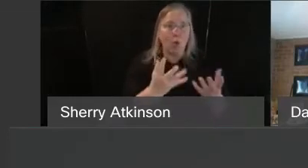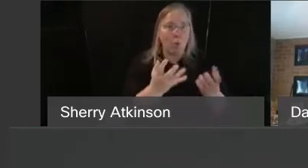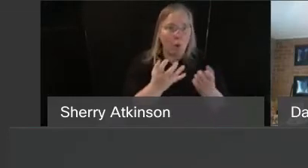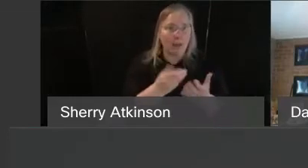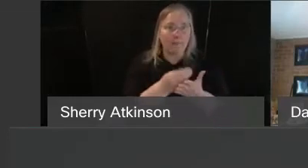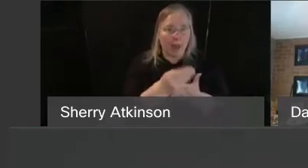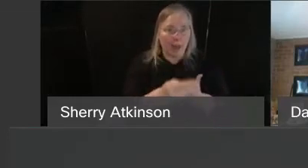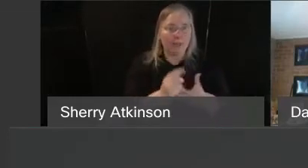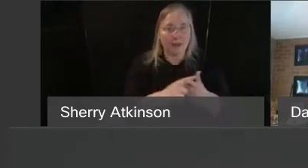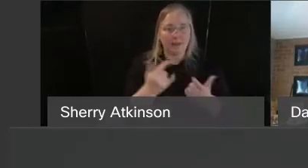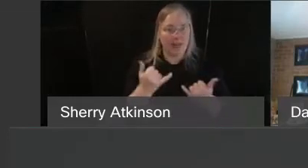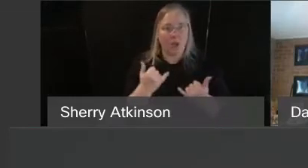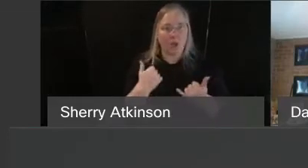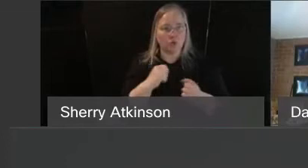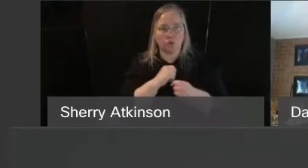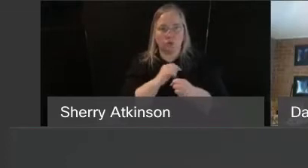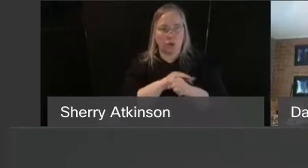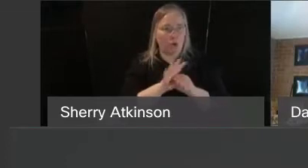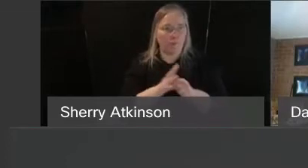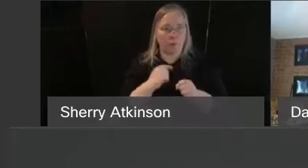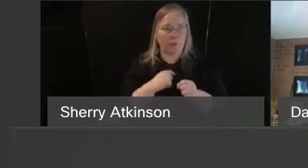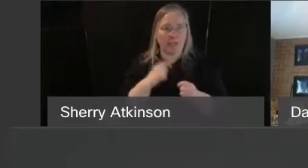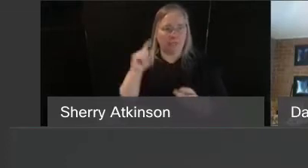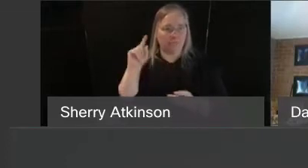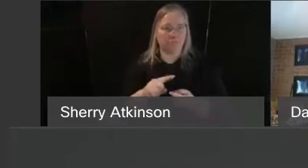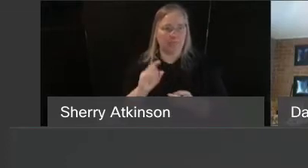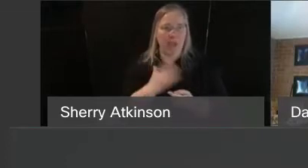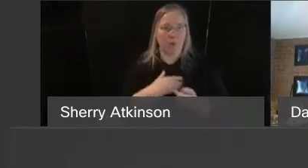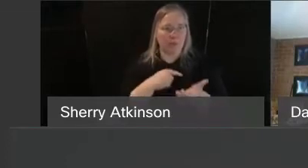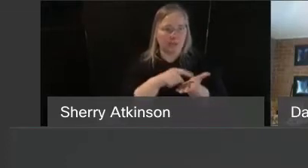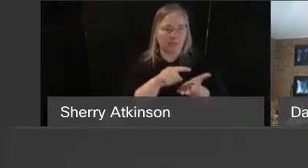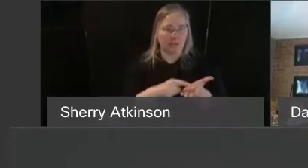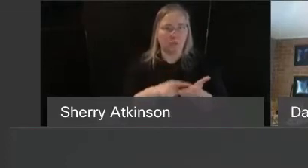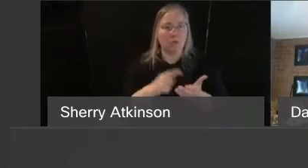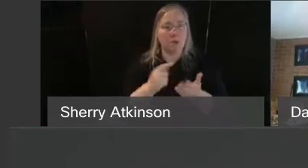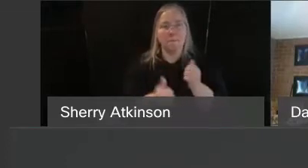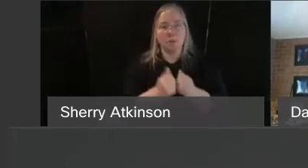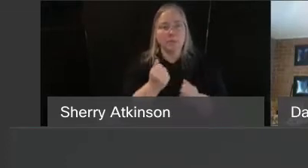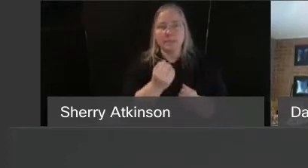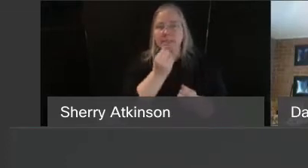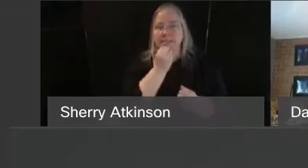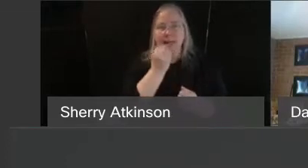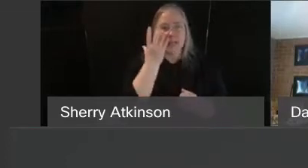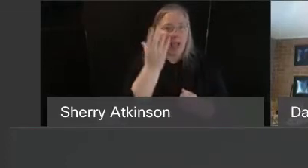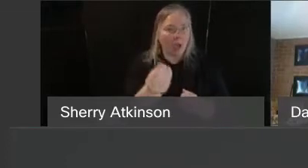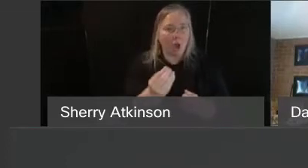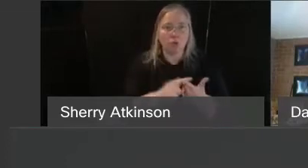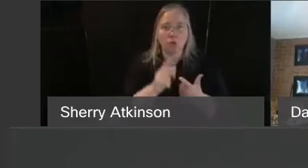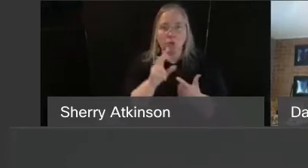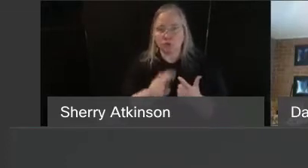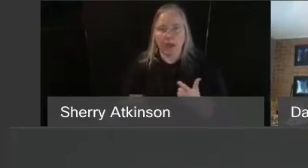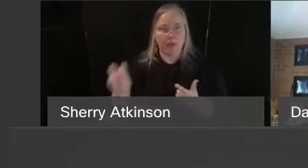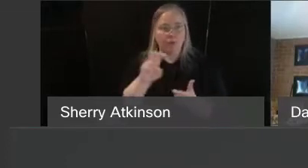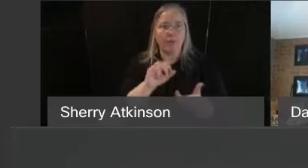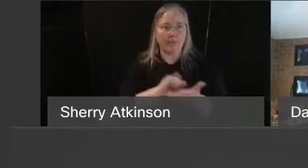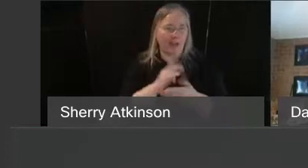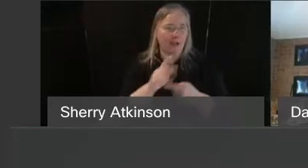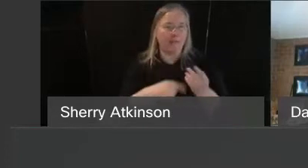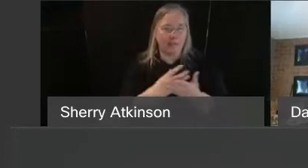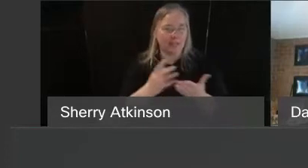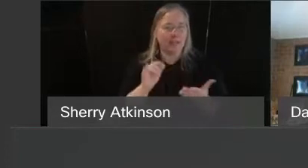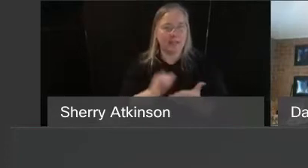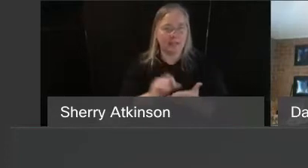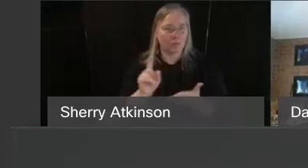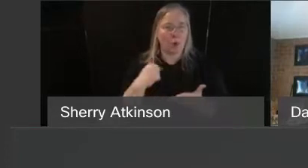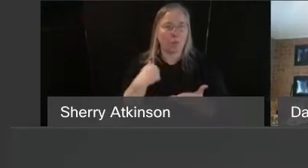expenditures primarily in dining out, travel, those sorts of things. And that did have